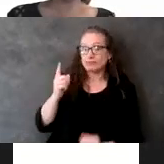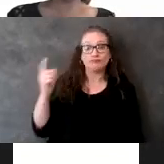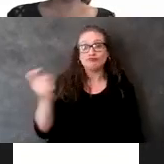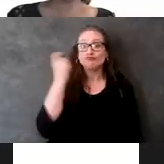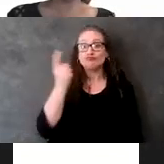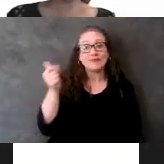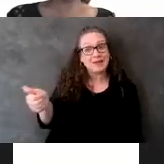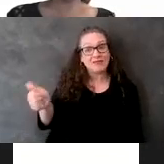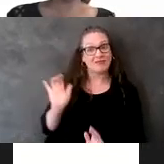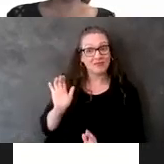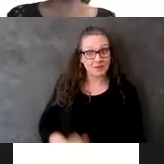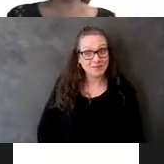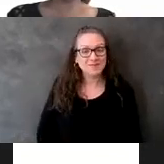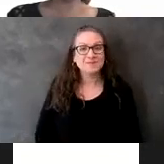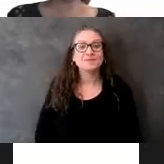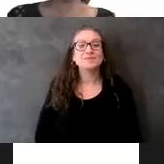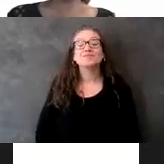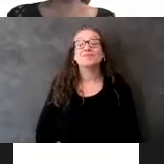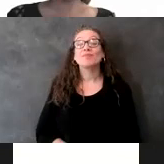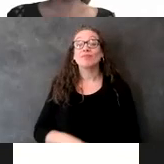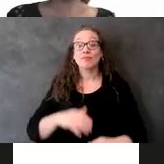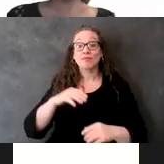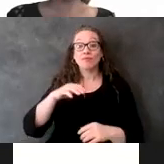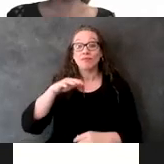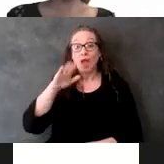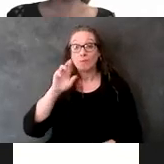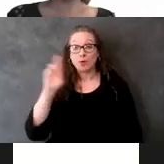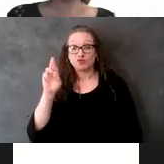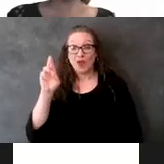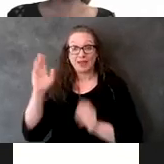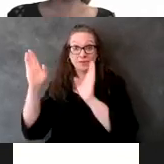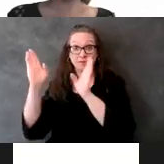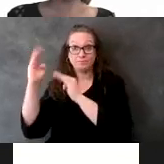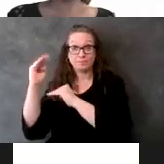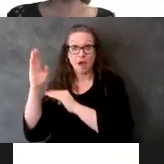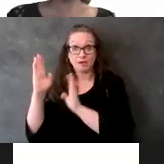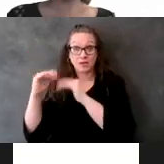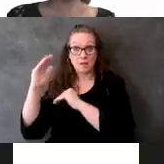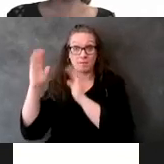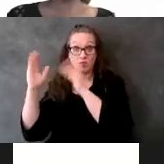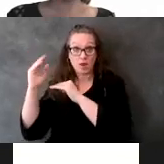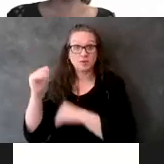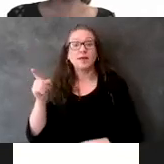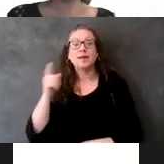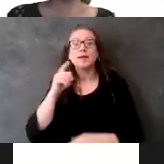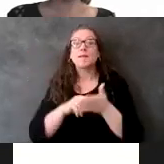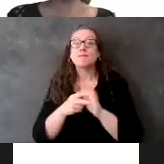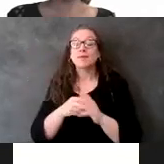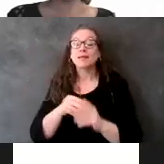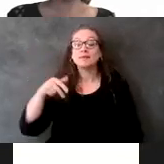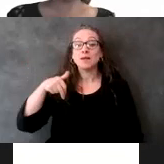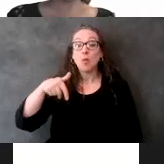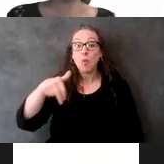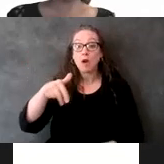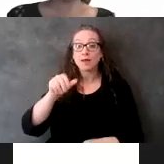The next image on the upper right is an accessible pedestrian signal. Now these come